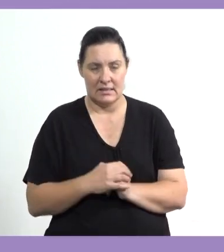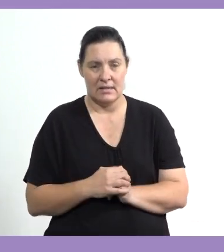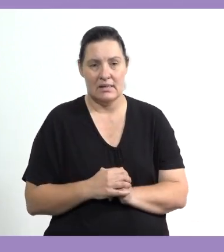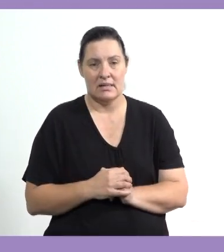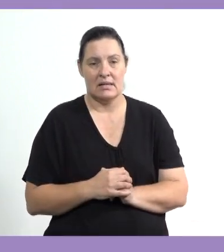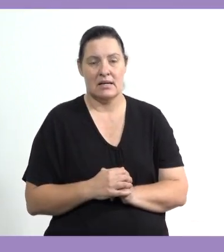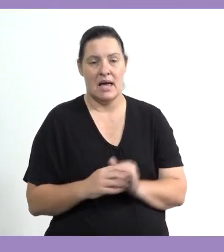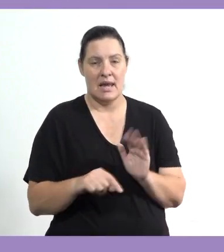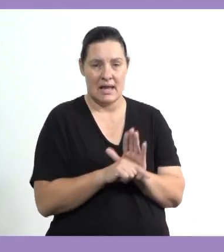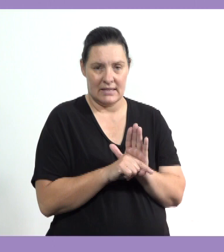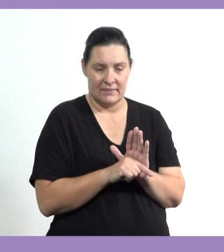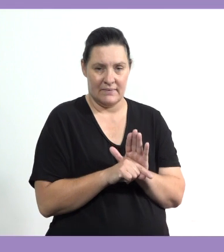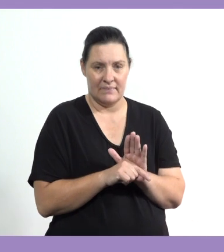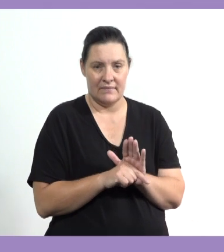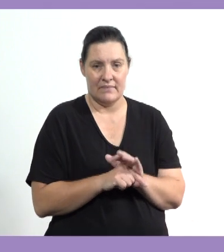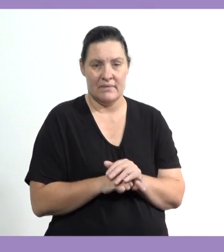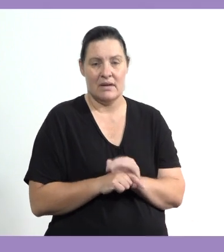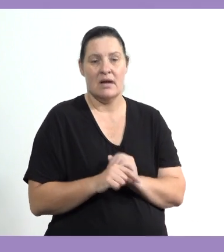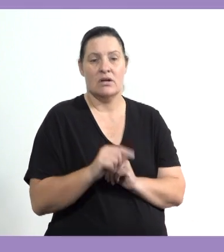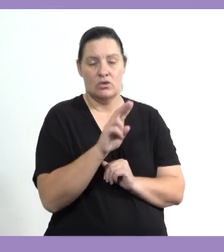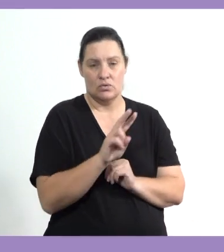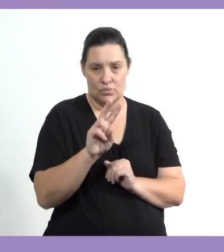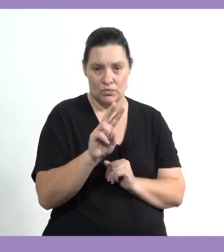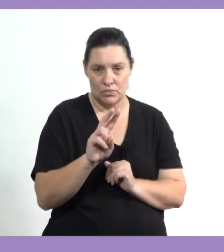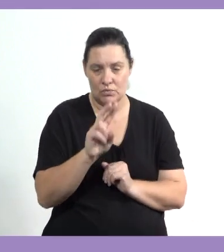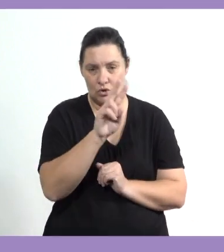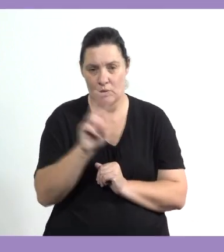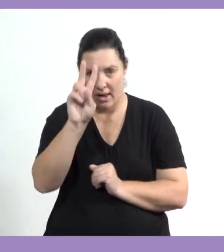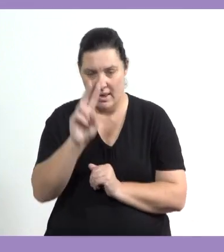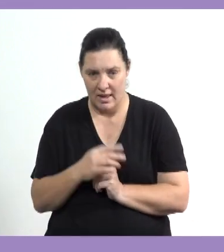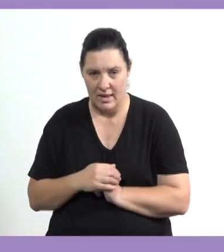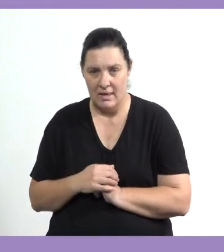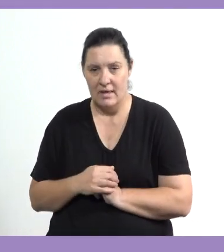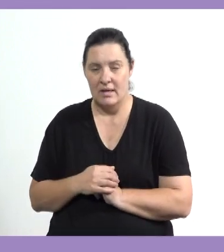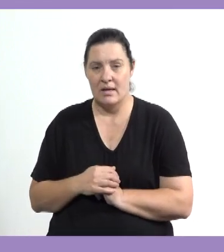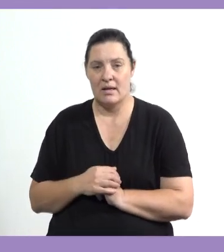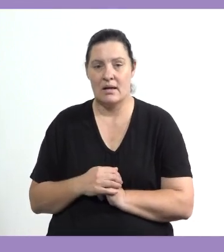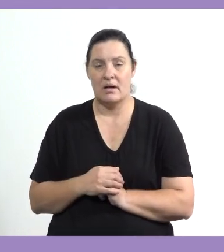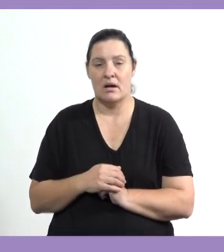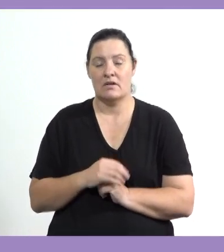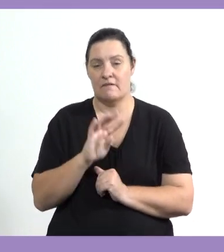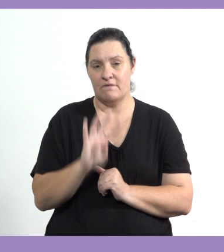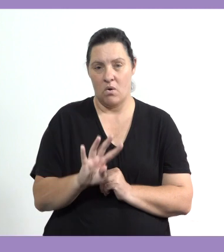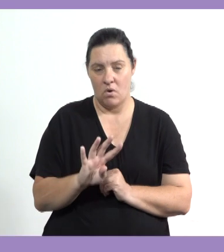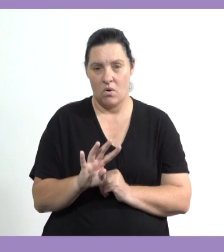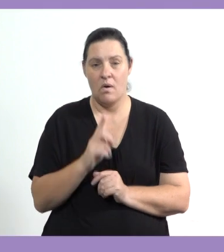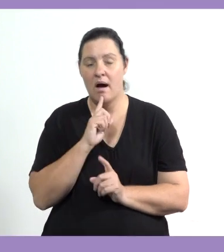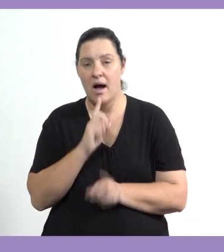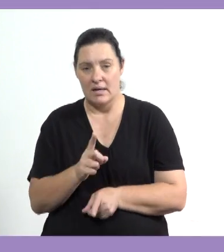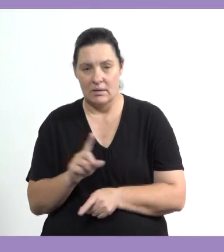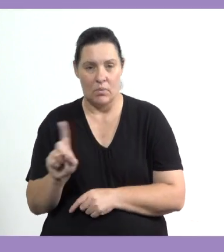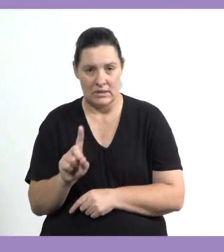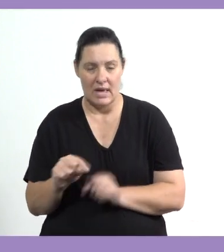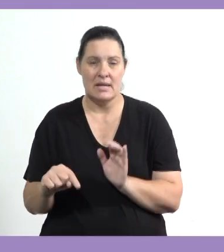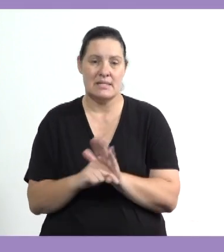one, still, it's a negative, and we are going to square that 2. So that is going to be 2 squared is 4. Our answer